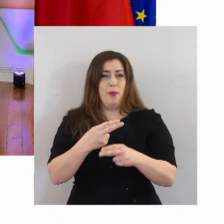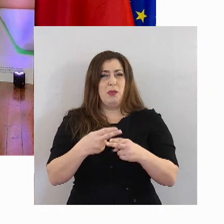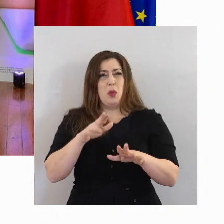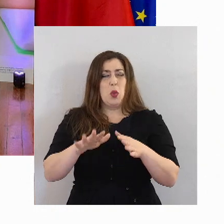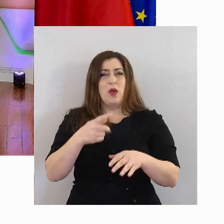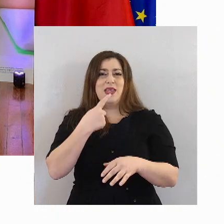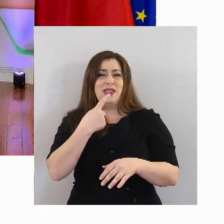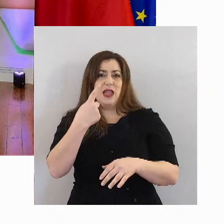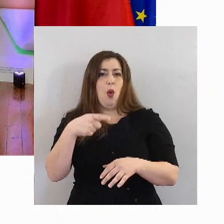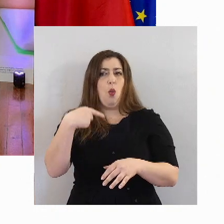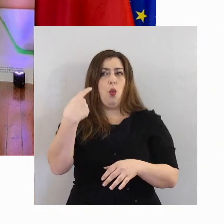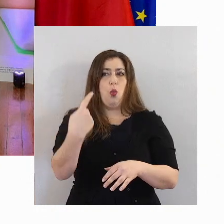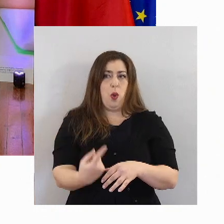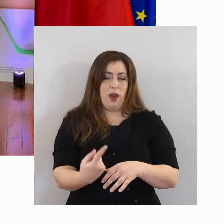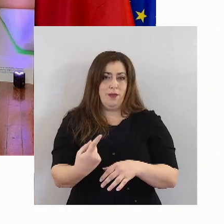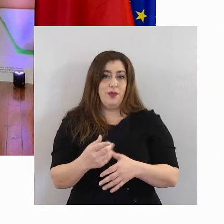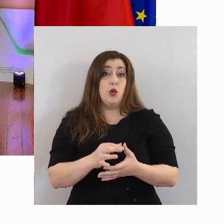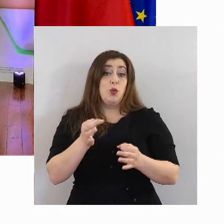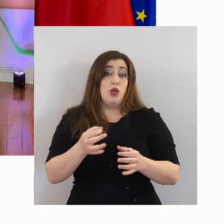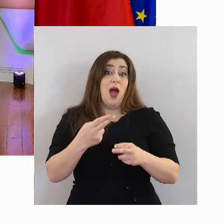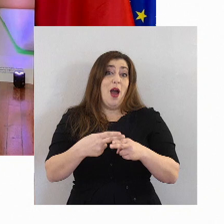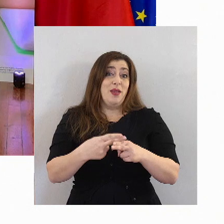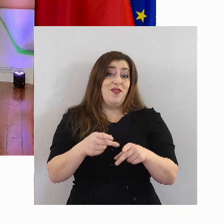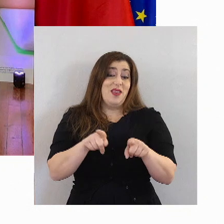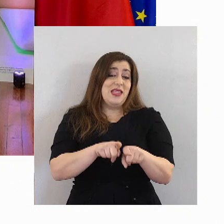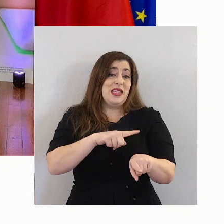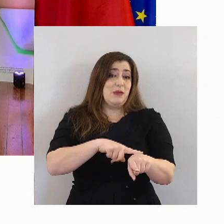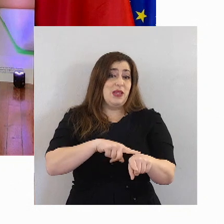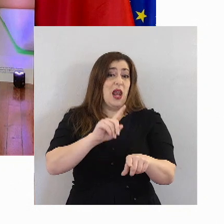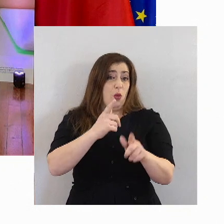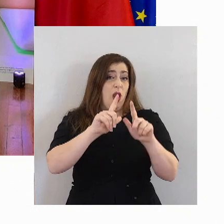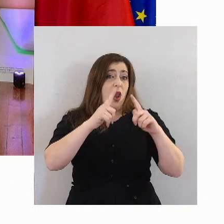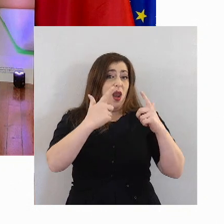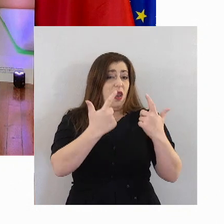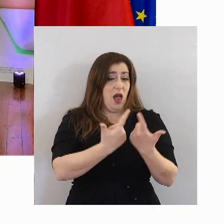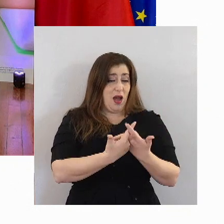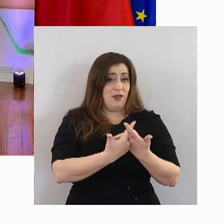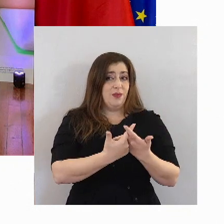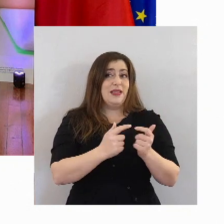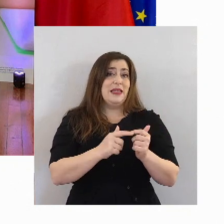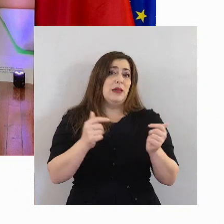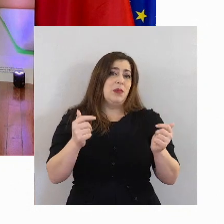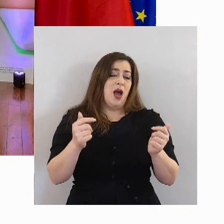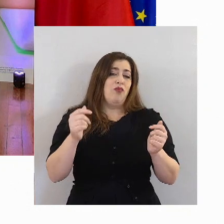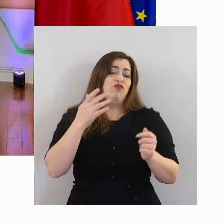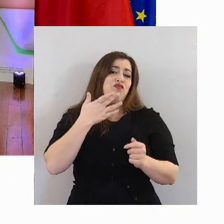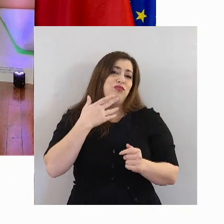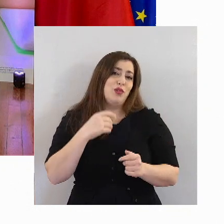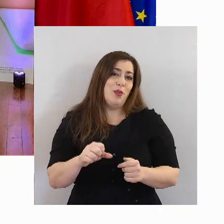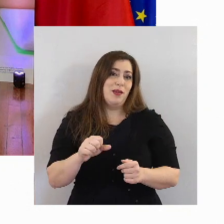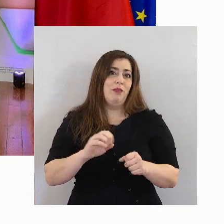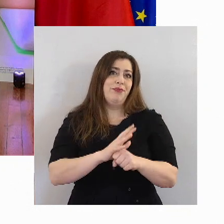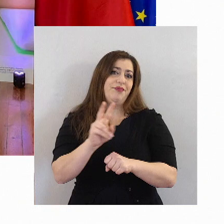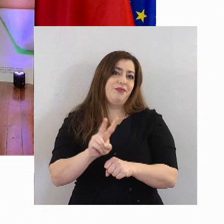place around the same time as the kickoff meeting to enable project partners to be present. However, the onset of the COVID-19